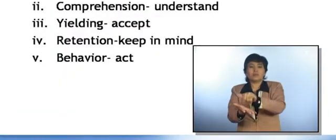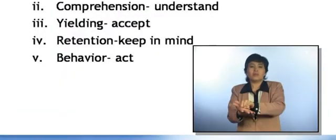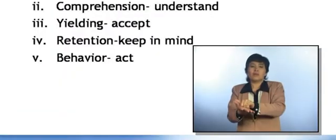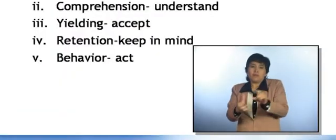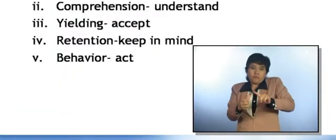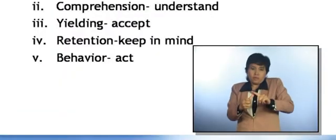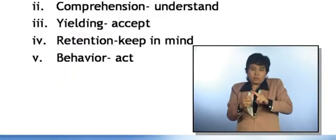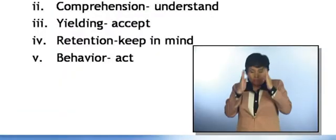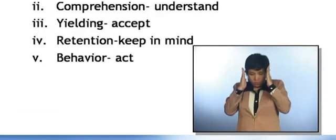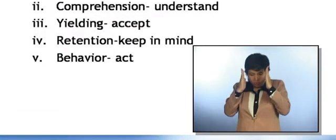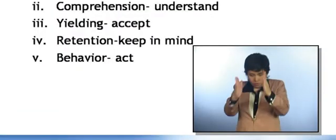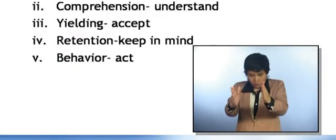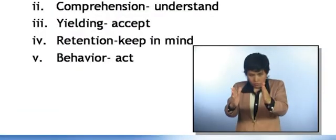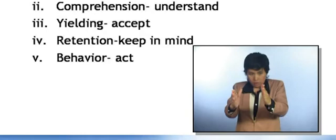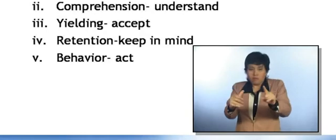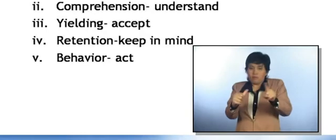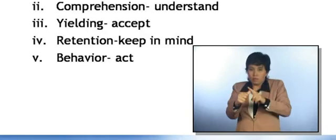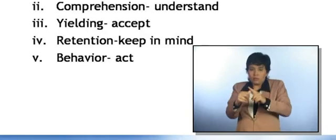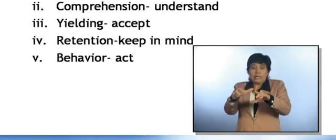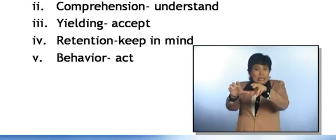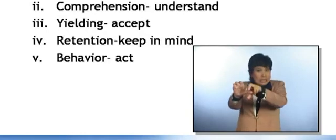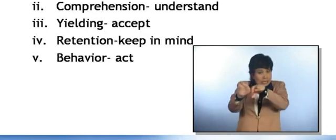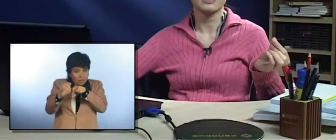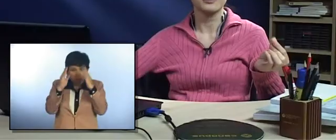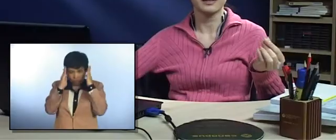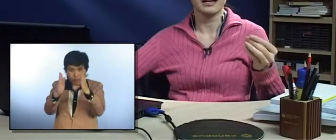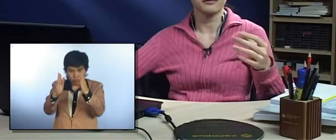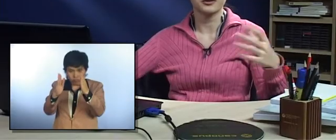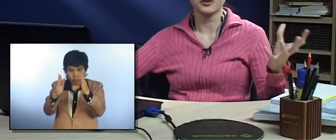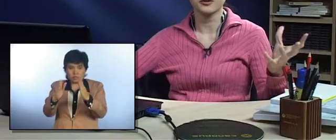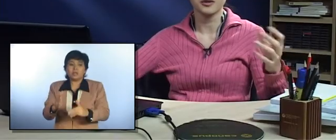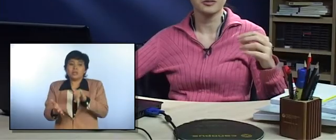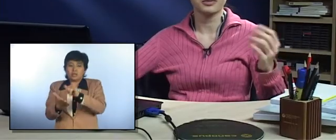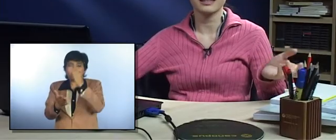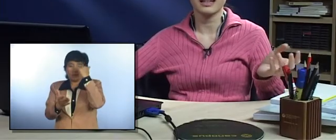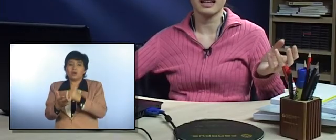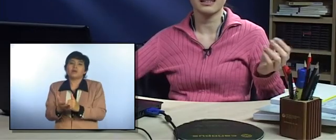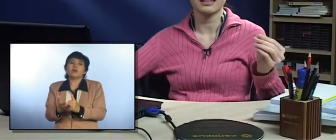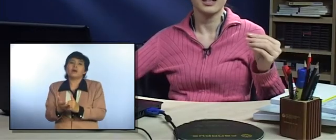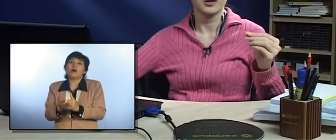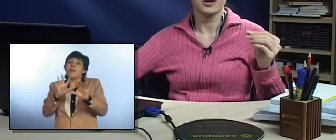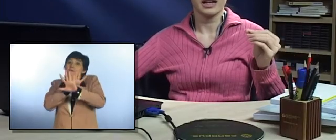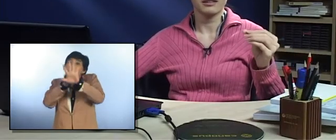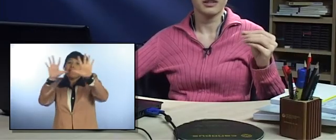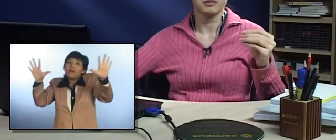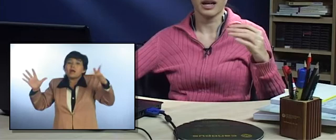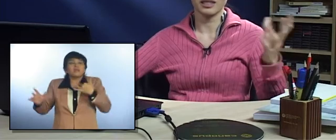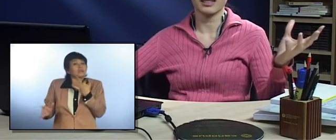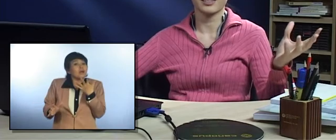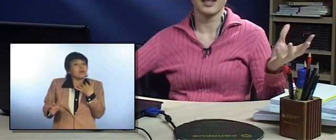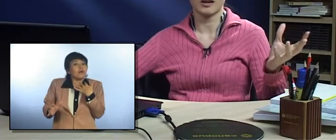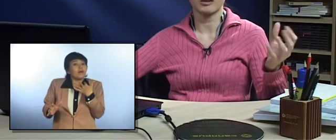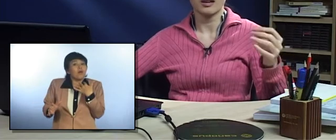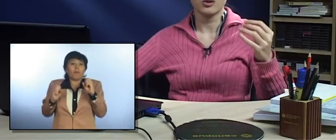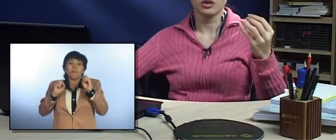it's the attention. First, you got to get people's attention. That's why they have huge or bright color, or they have a